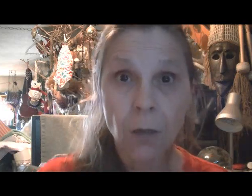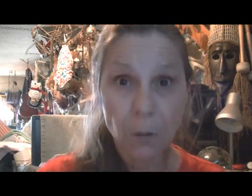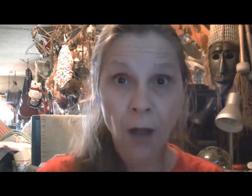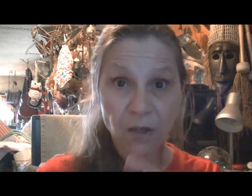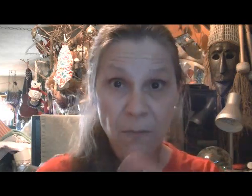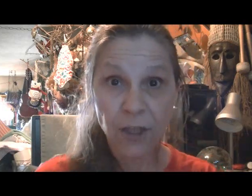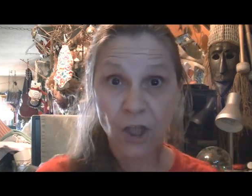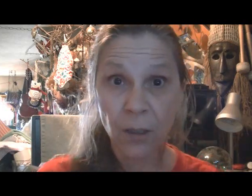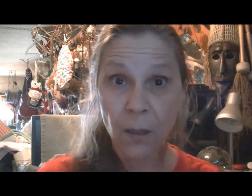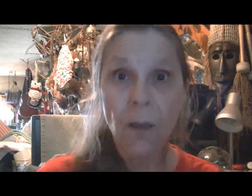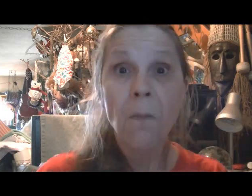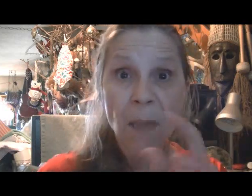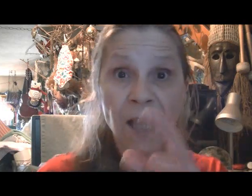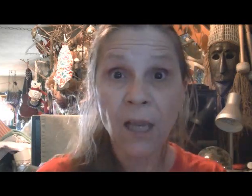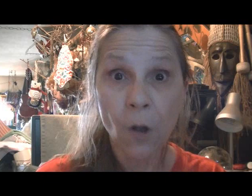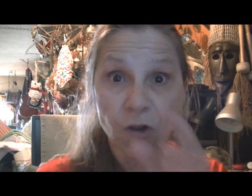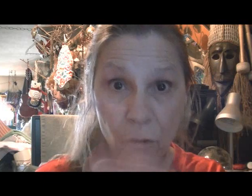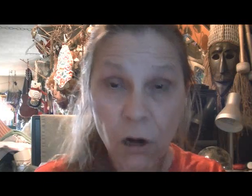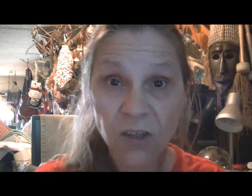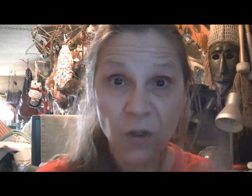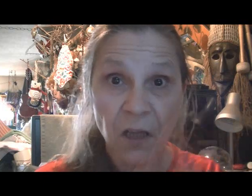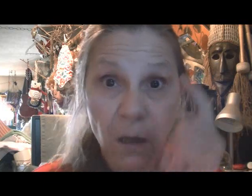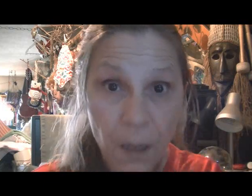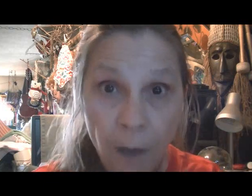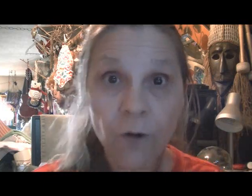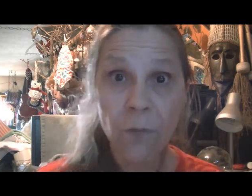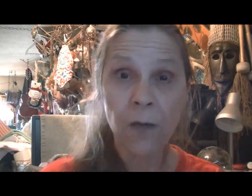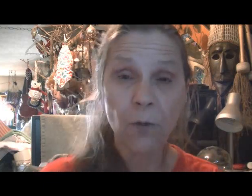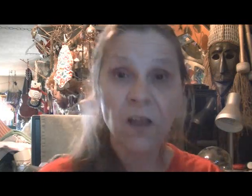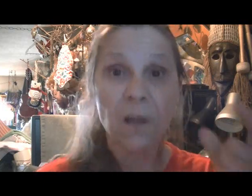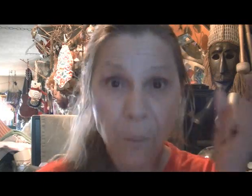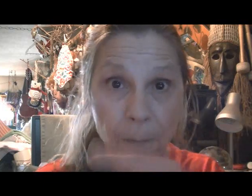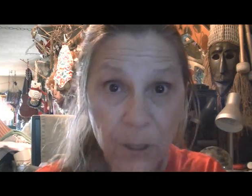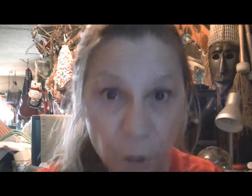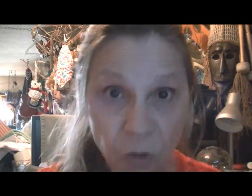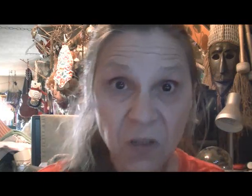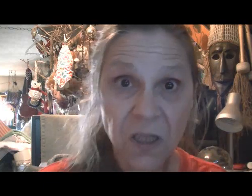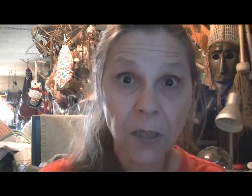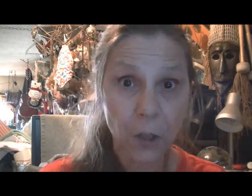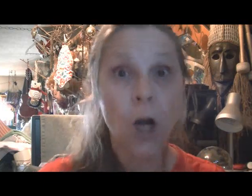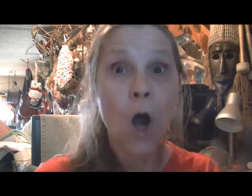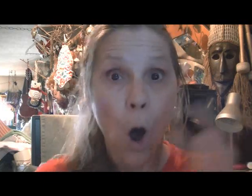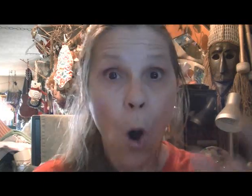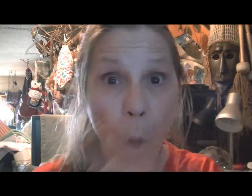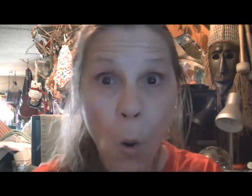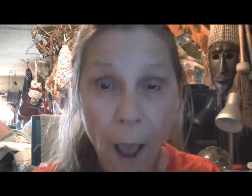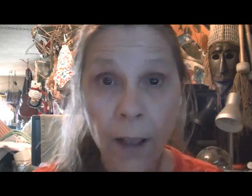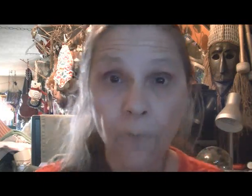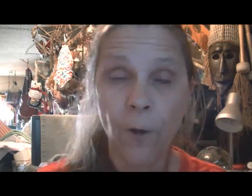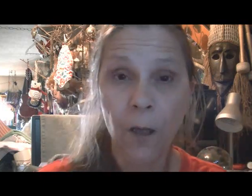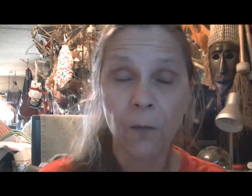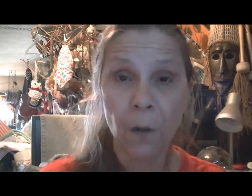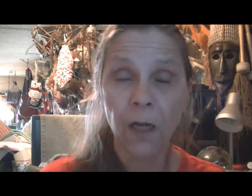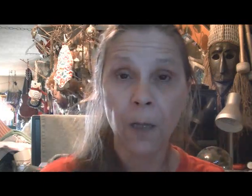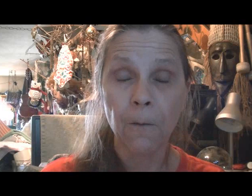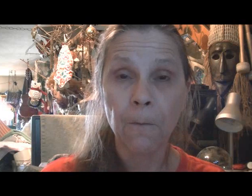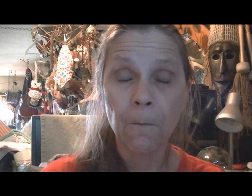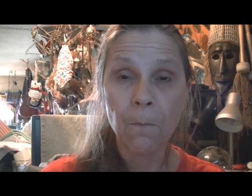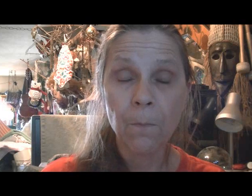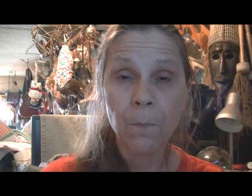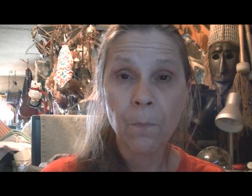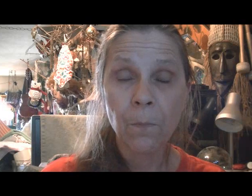abyss, not to mention making those crooks within the government, within the public union sector, a whole whack of fucking